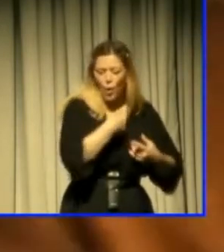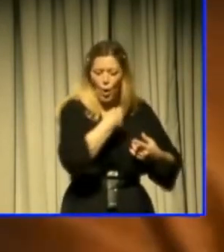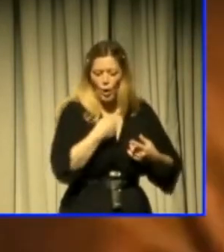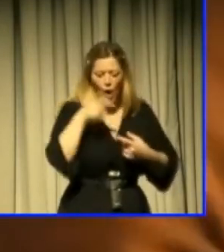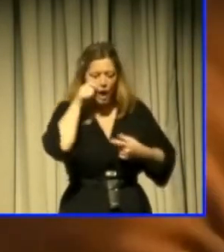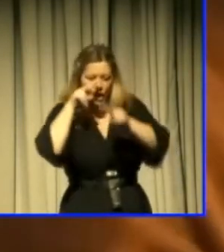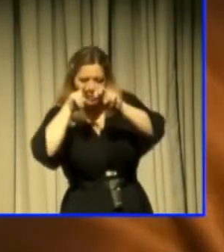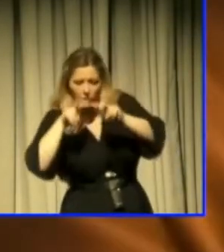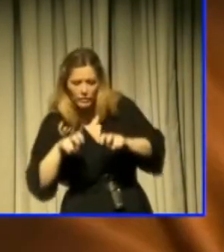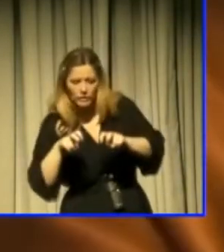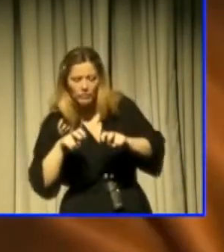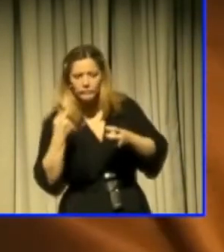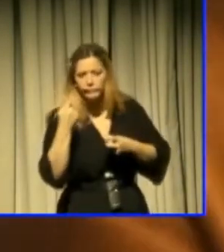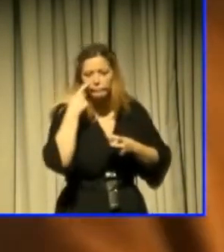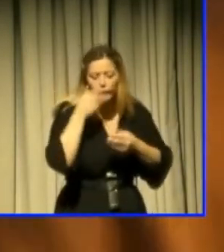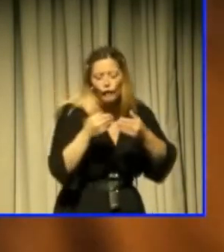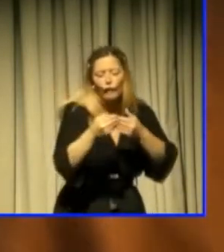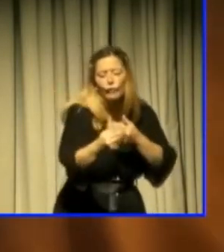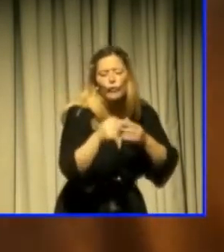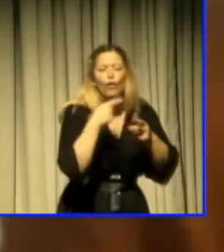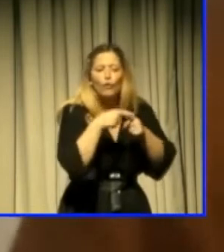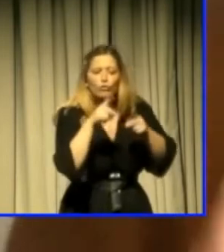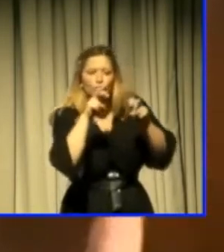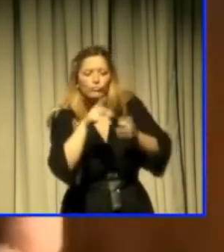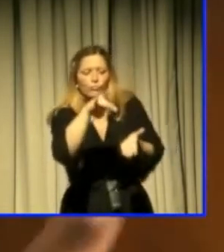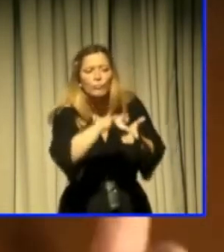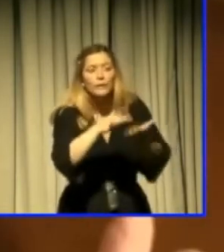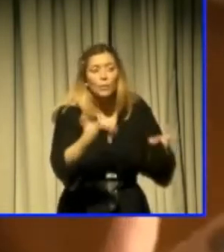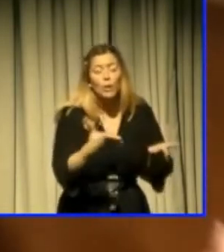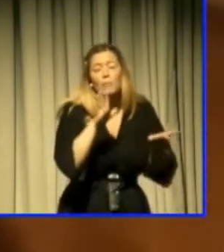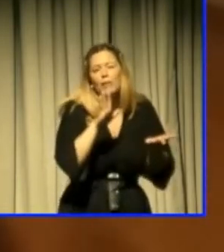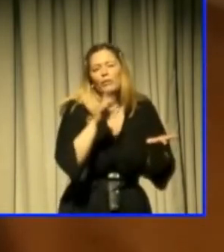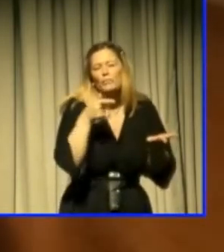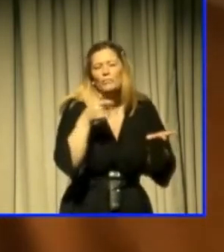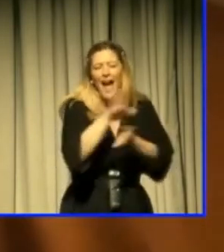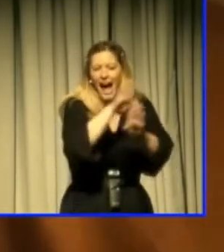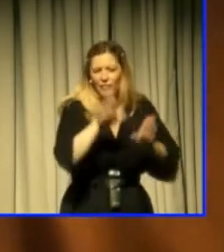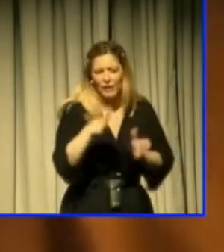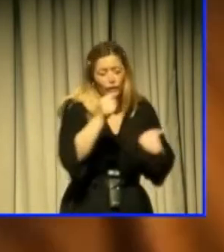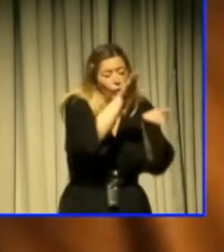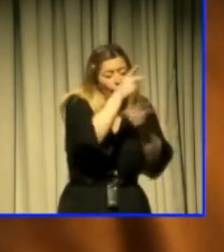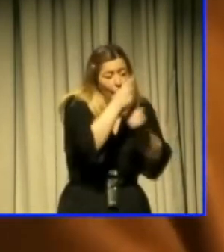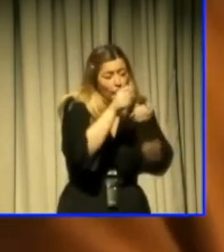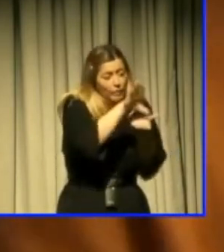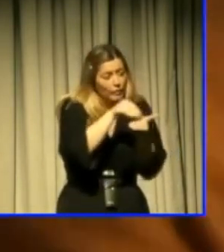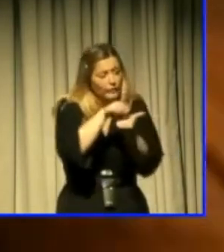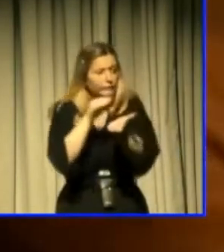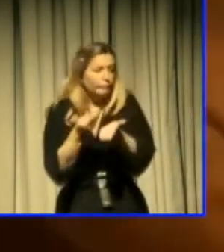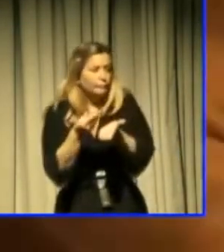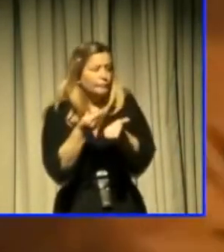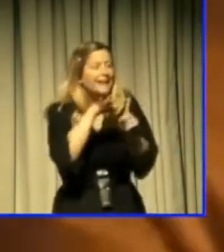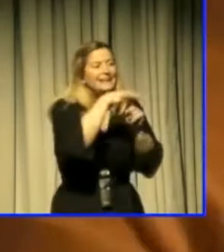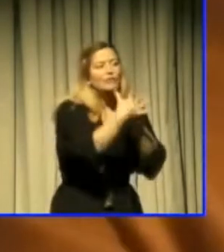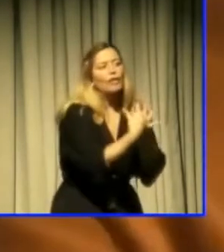But these are still very isolated. So what patterns can we see emerging? So it's